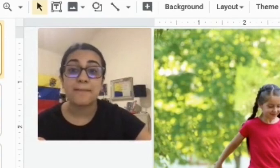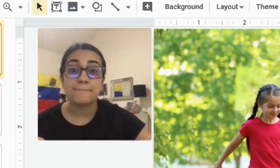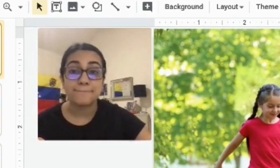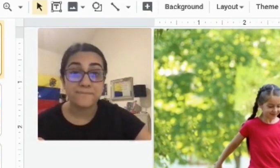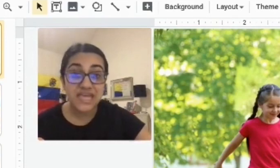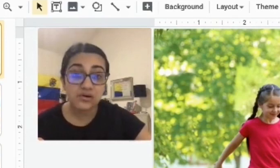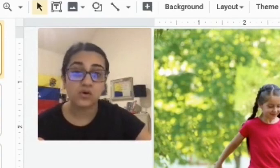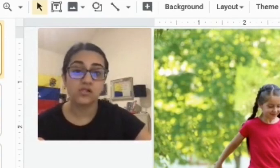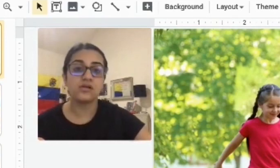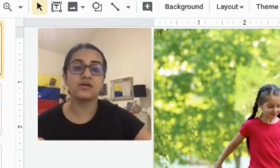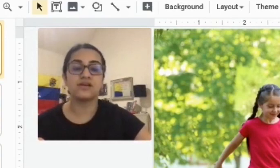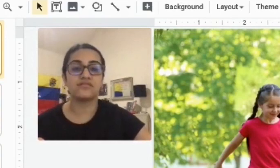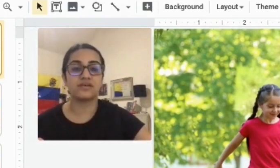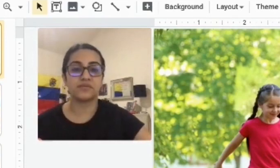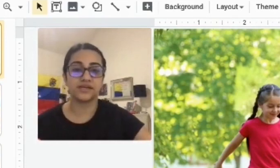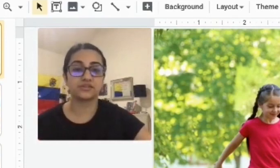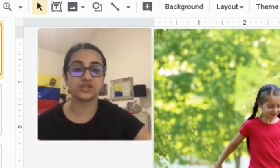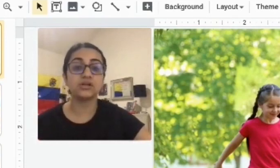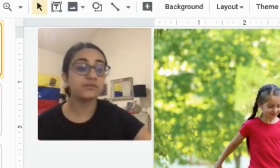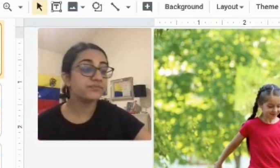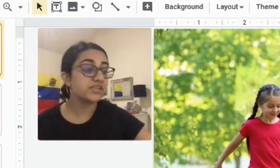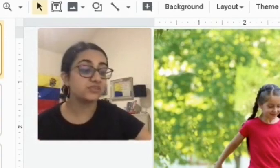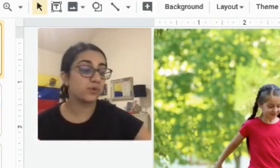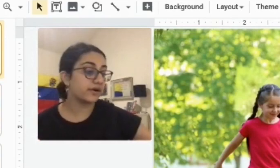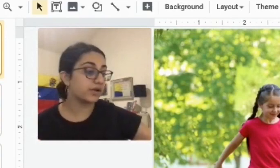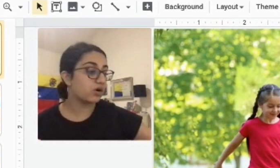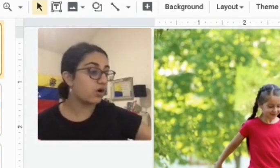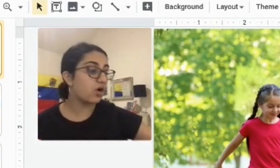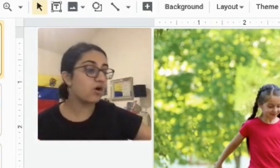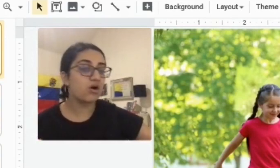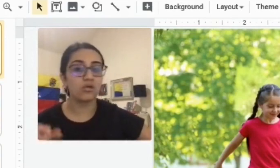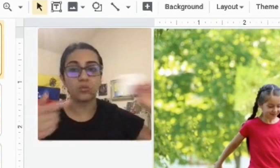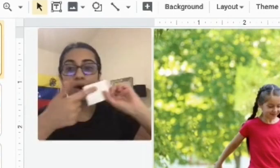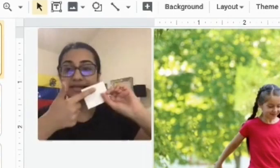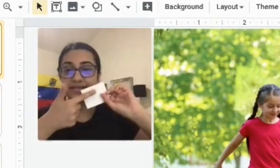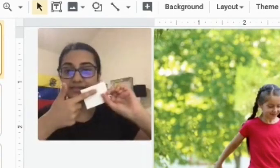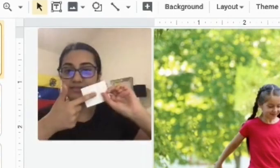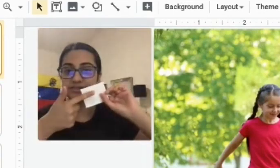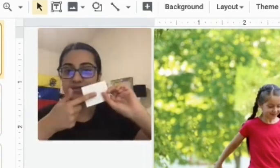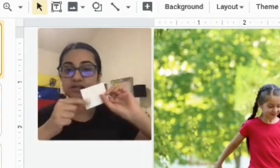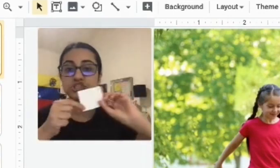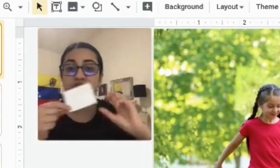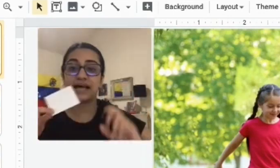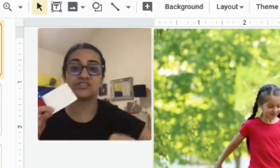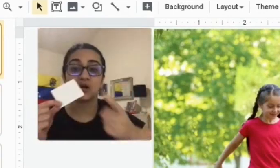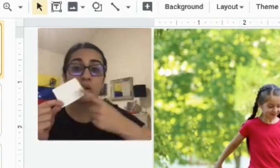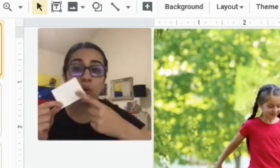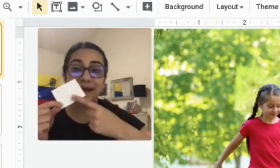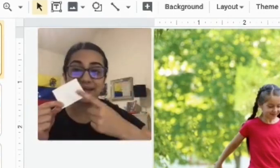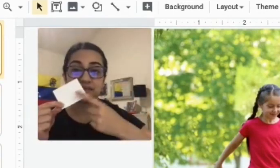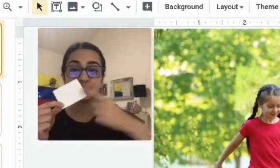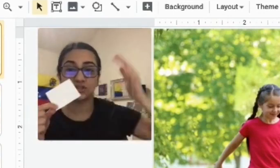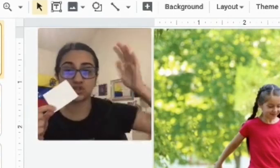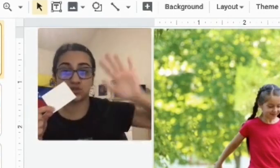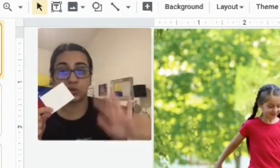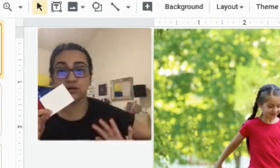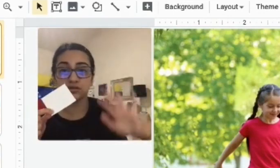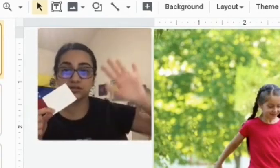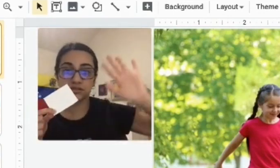in the middle of the picture is wearing all white. She has